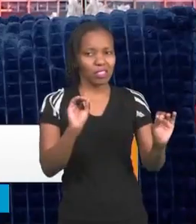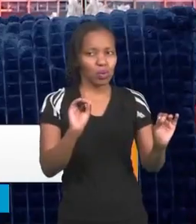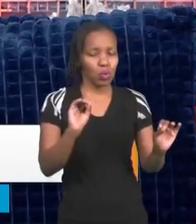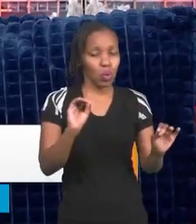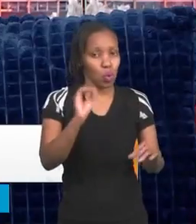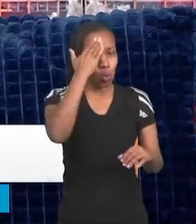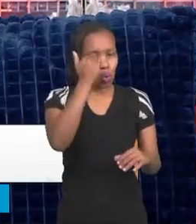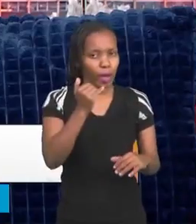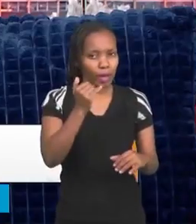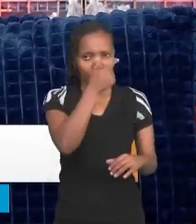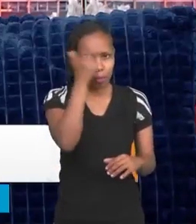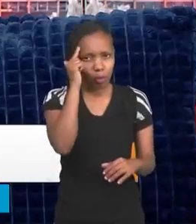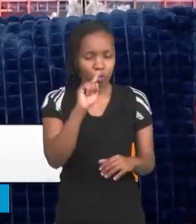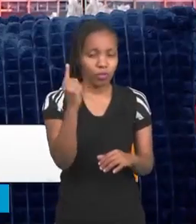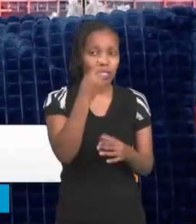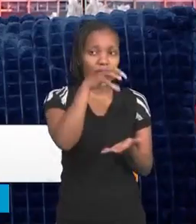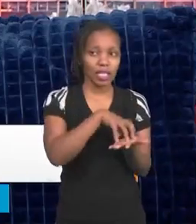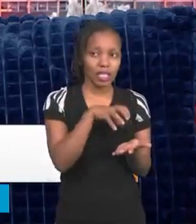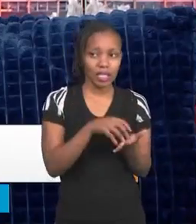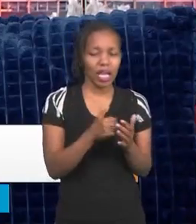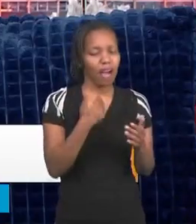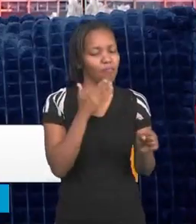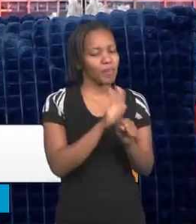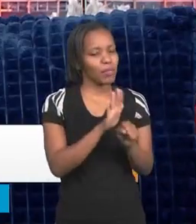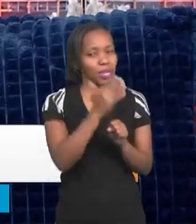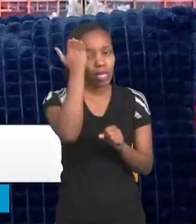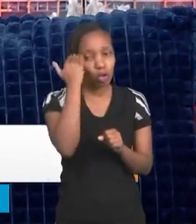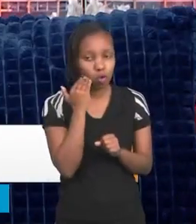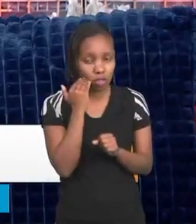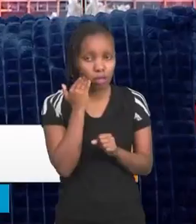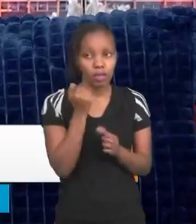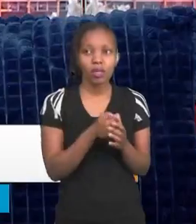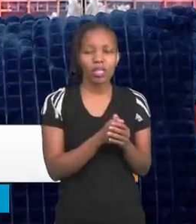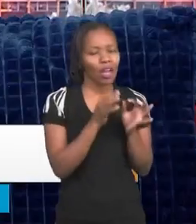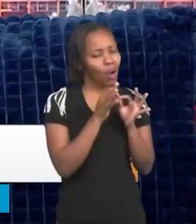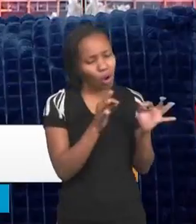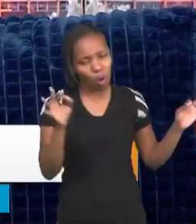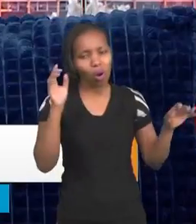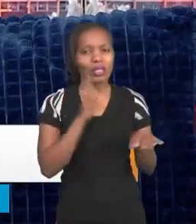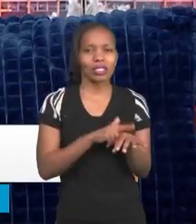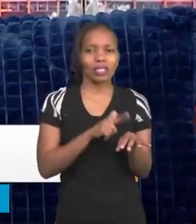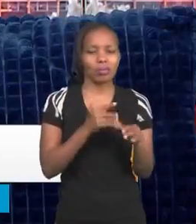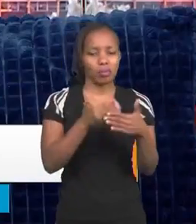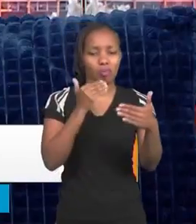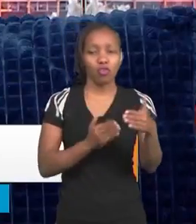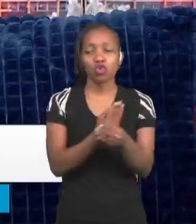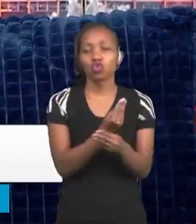all, these cases, there are quite a number of cases in court and they take a long time. Yeah. Yeah. So, of course, the